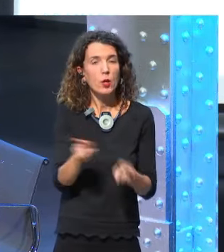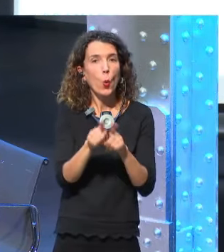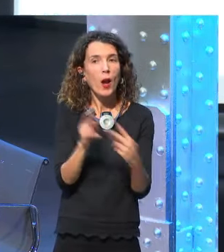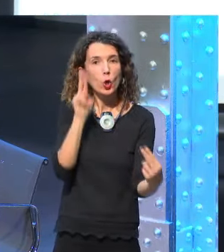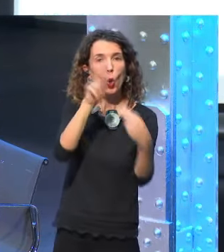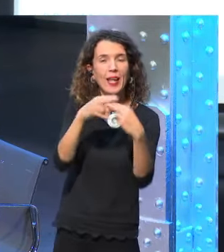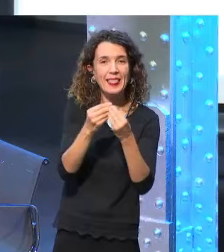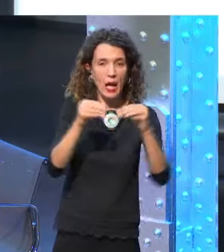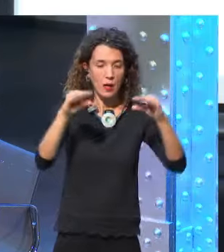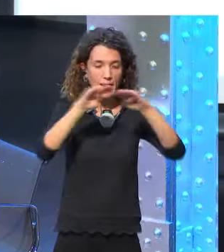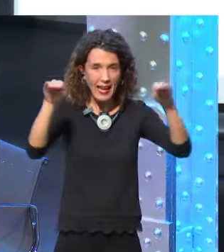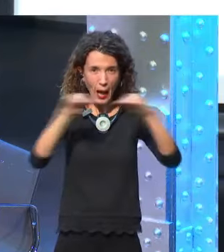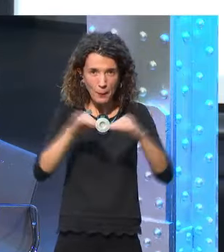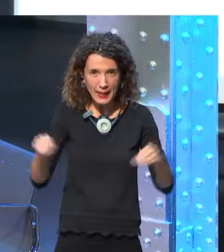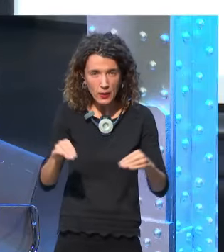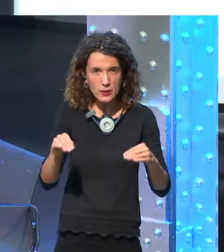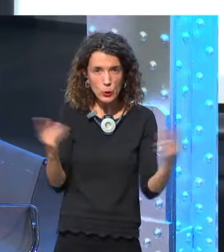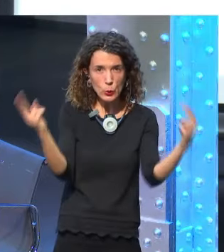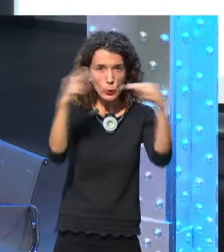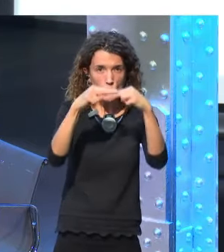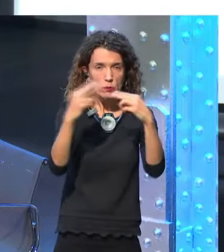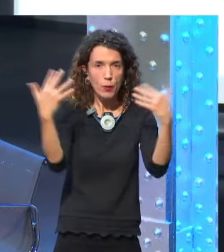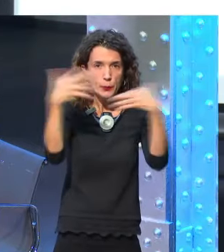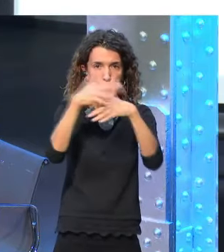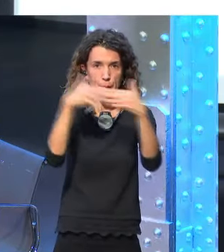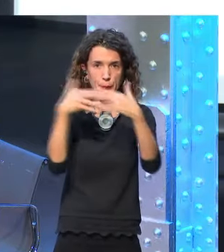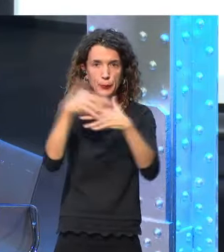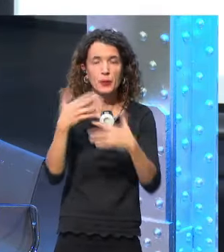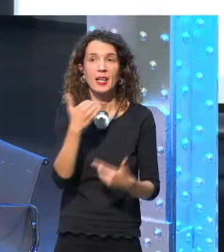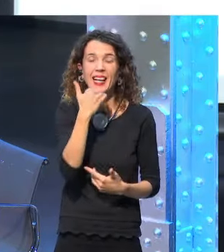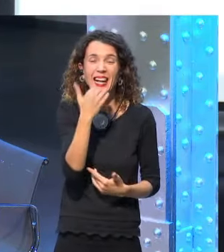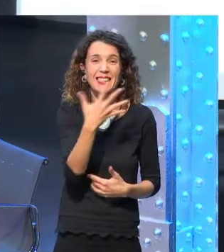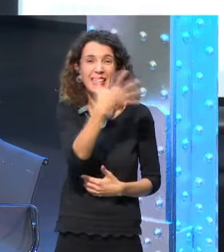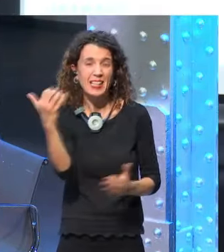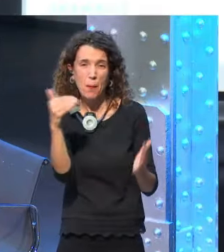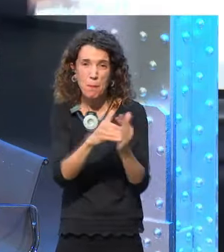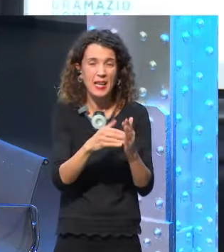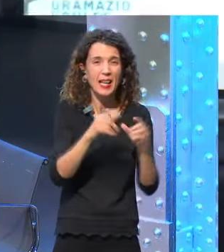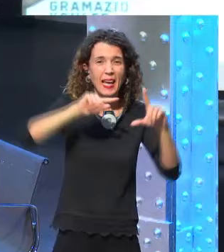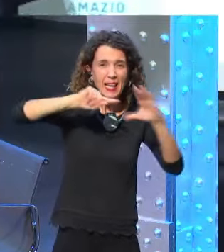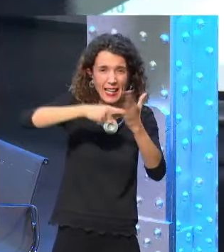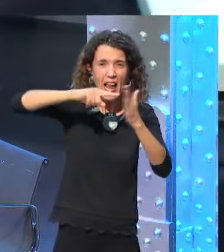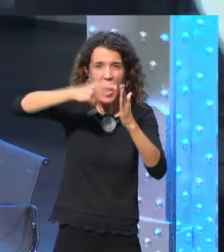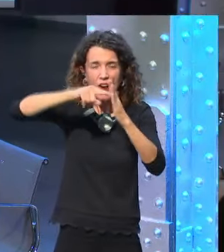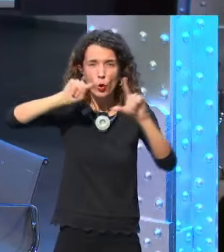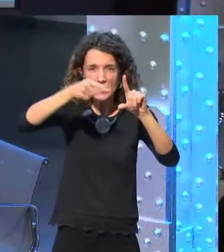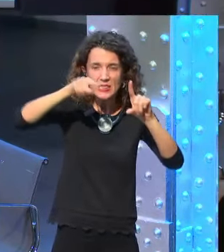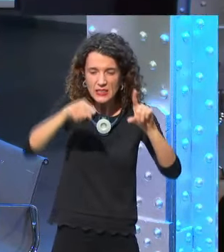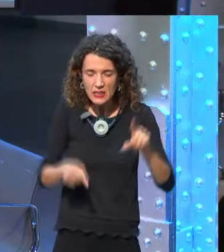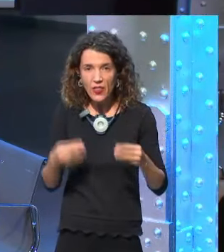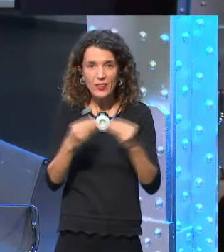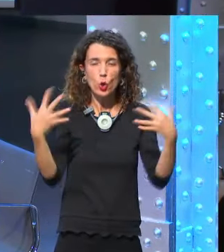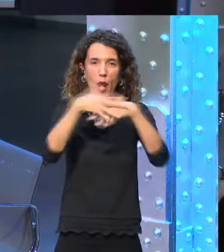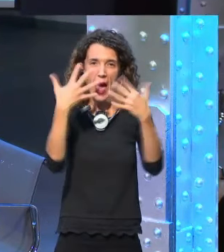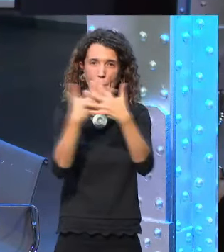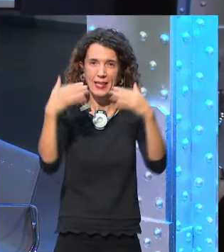of nails here, I think it's 500,000 or so in this roof, which connect these different slats. And it's so complex to bring